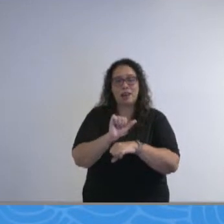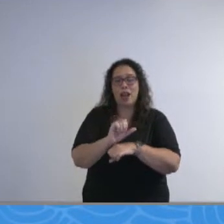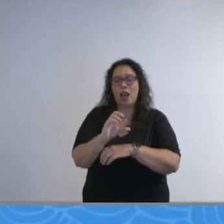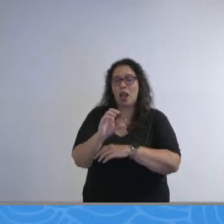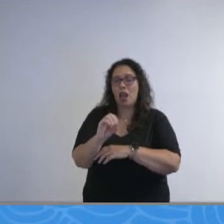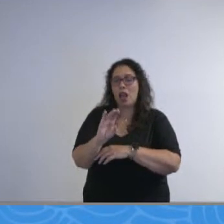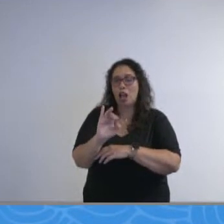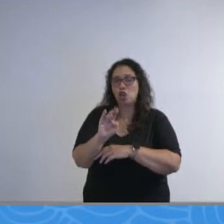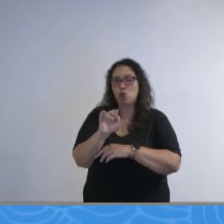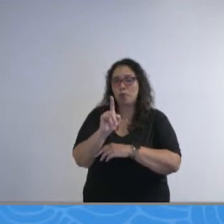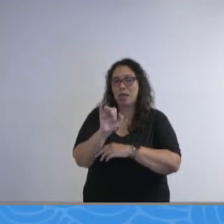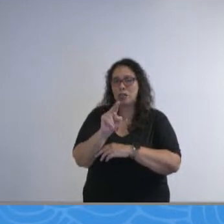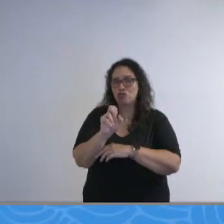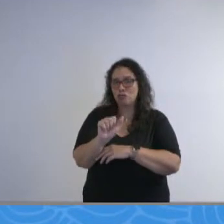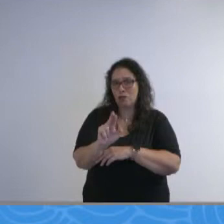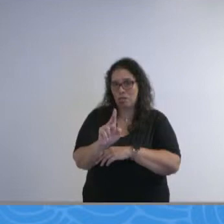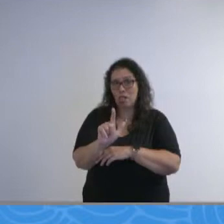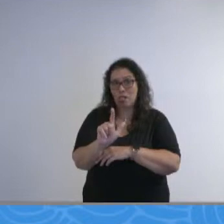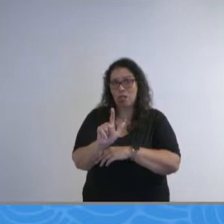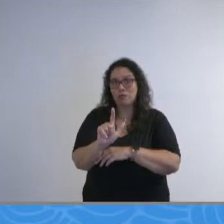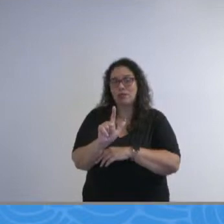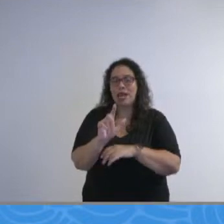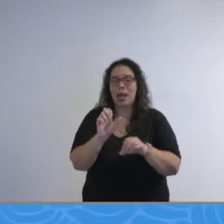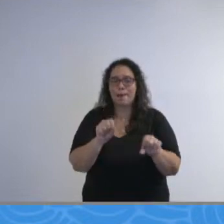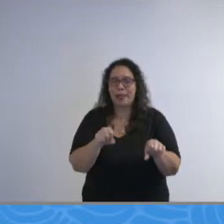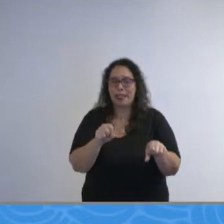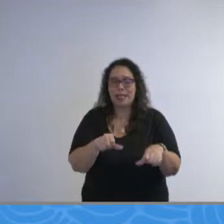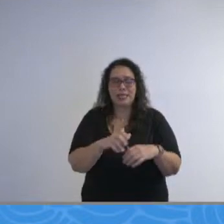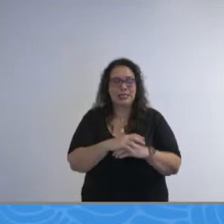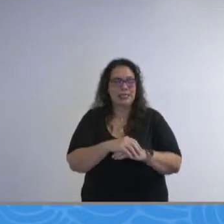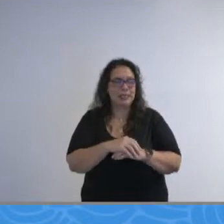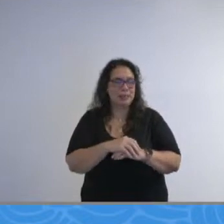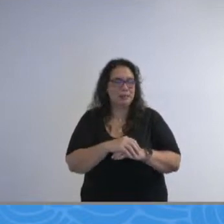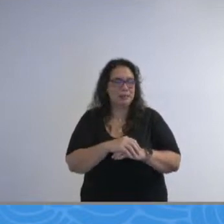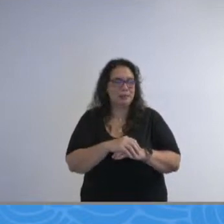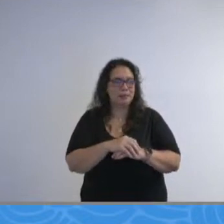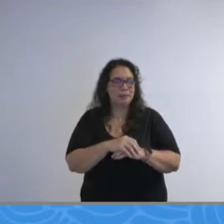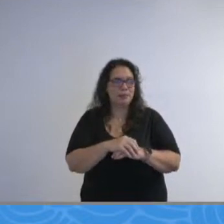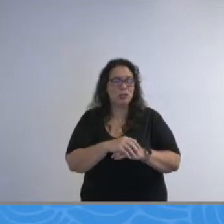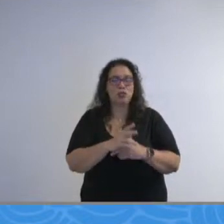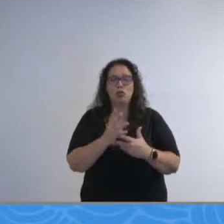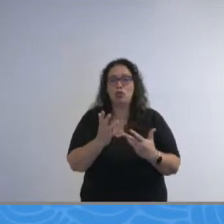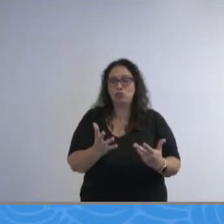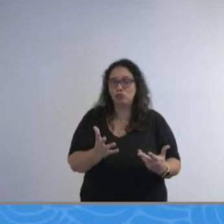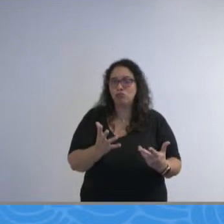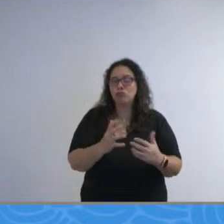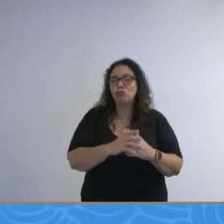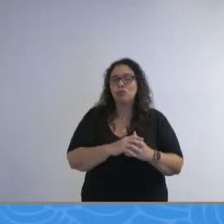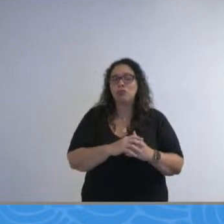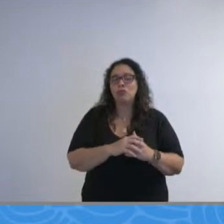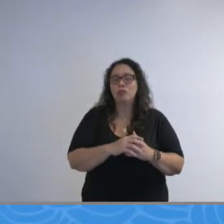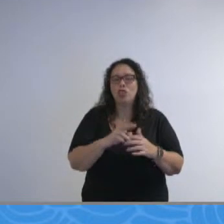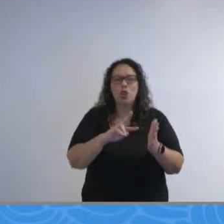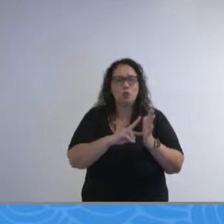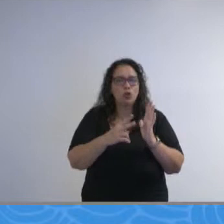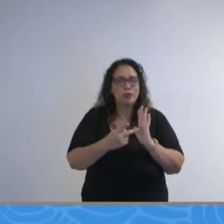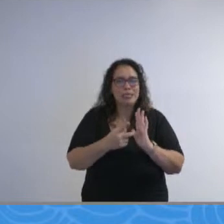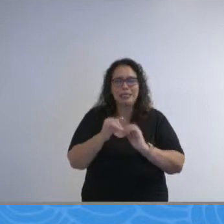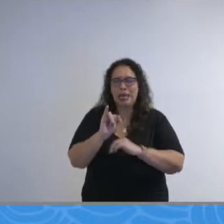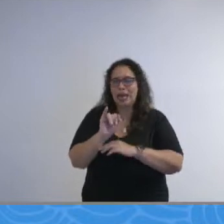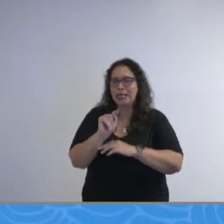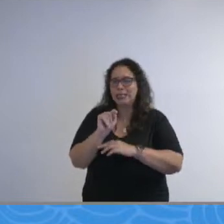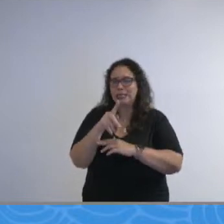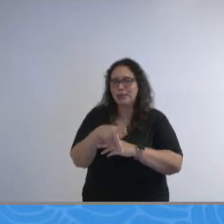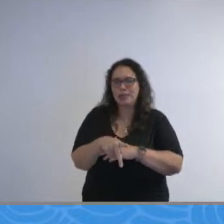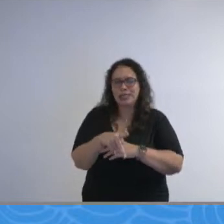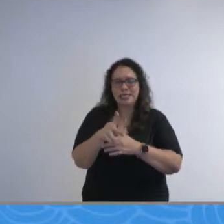purpose to plan the transition and all the services with it is to design the